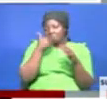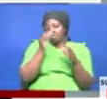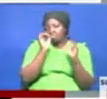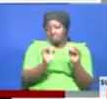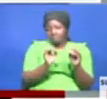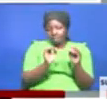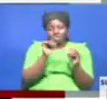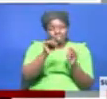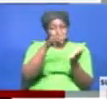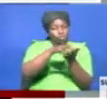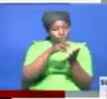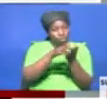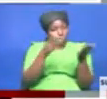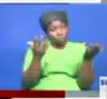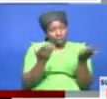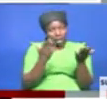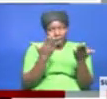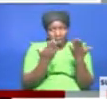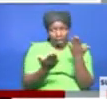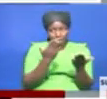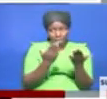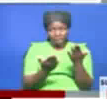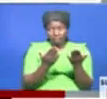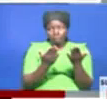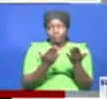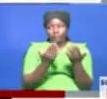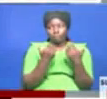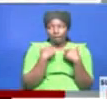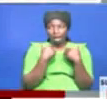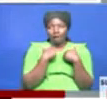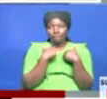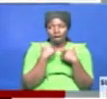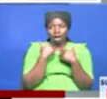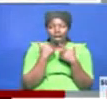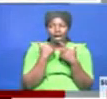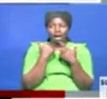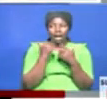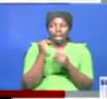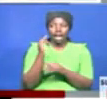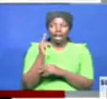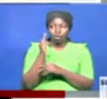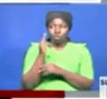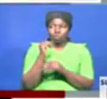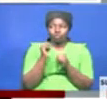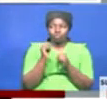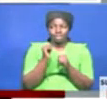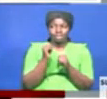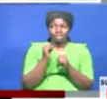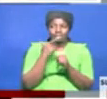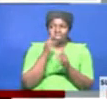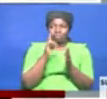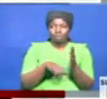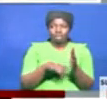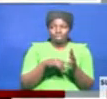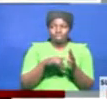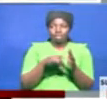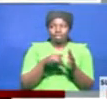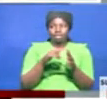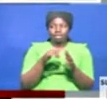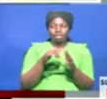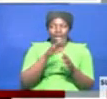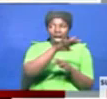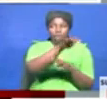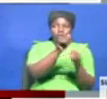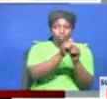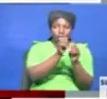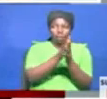where maybe there's a provision that maybe the alleged counties or constituencies where the tally